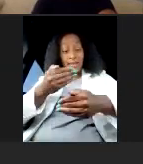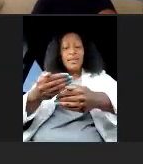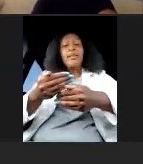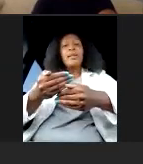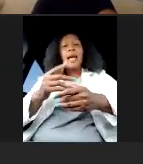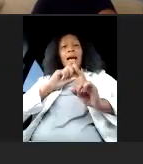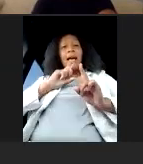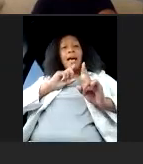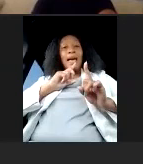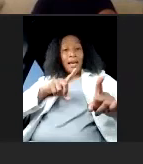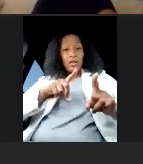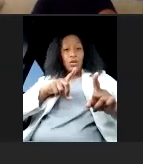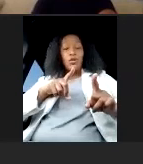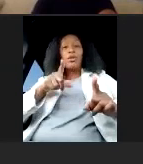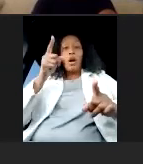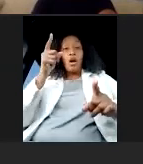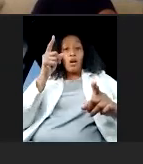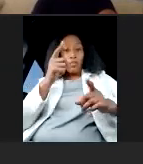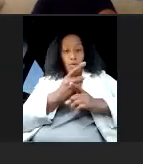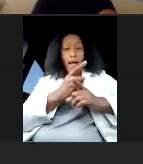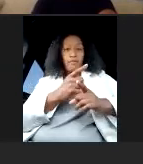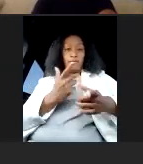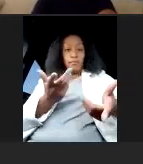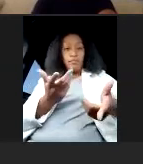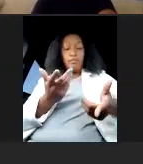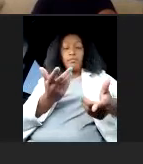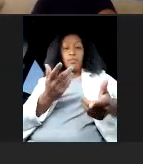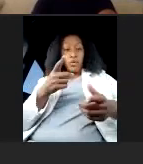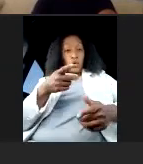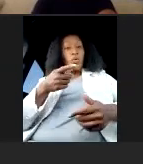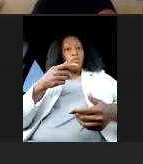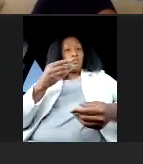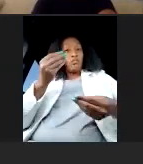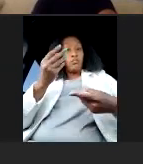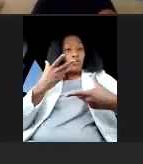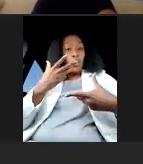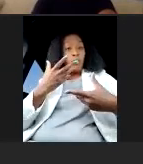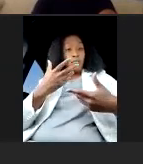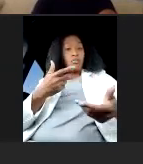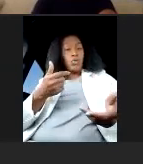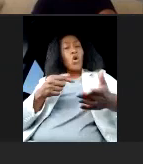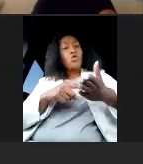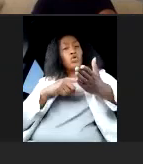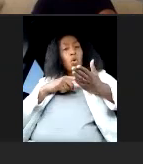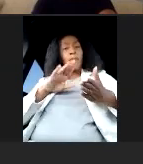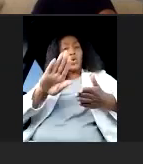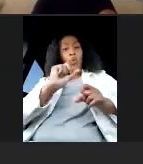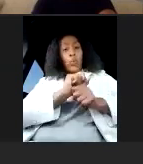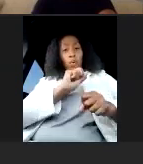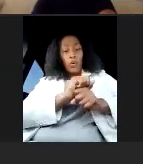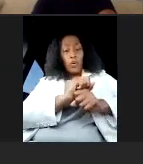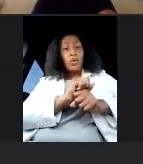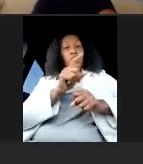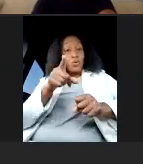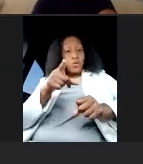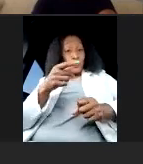work, and then, if you got the correct answer, great. If you show me your work and you didn't